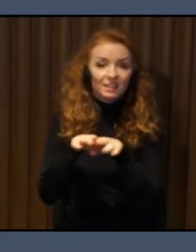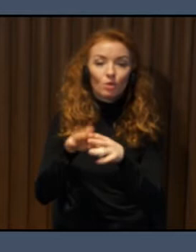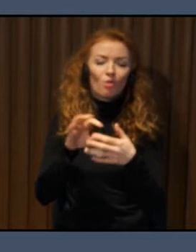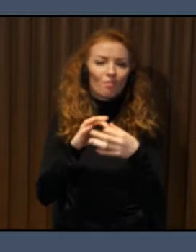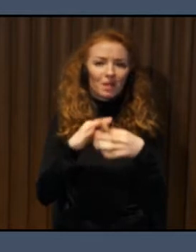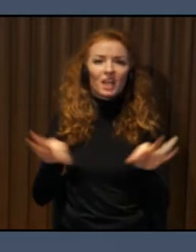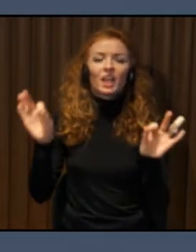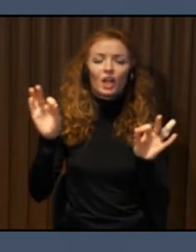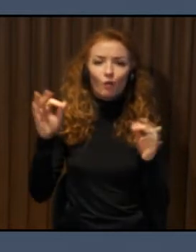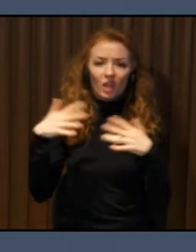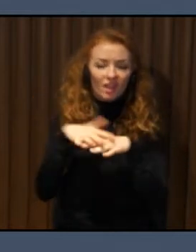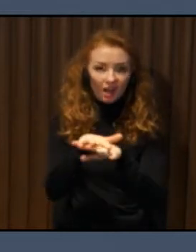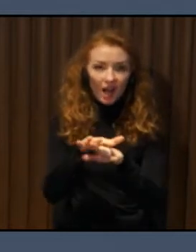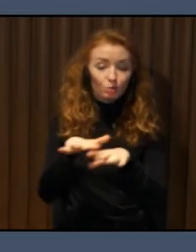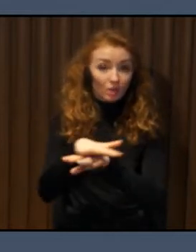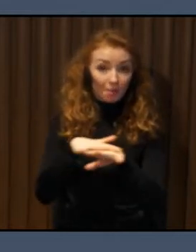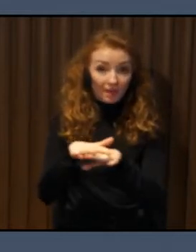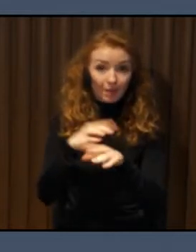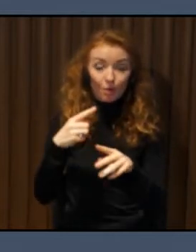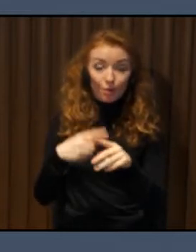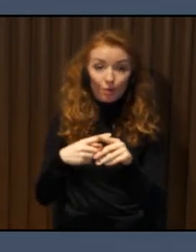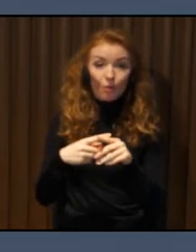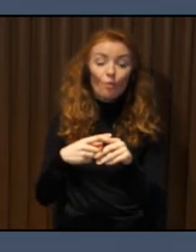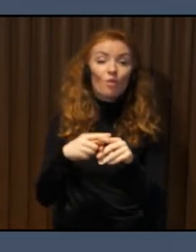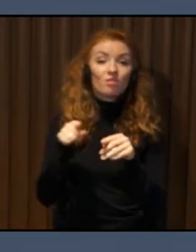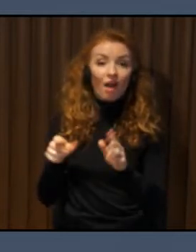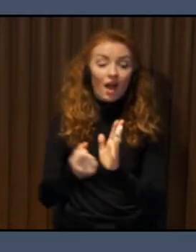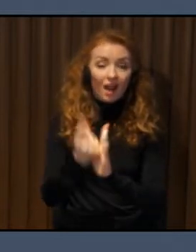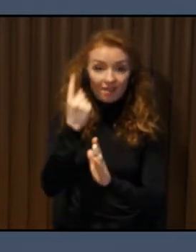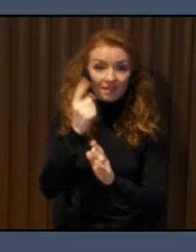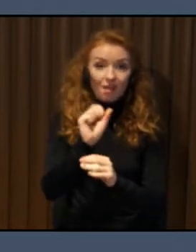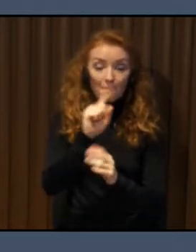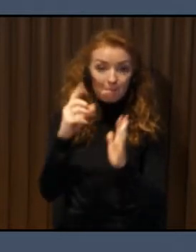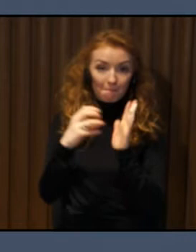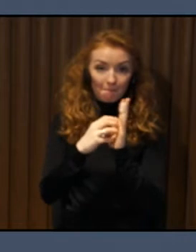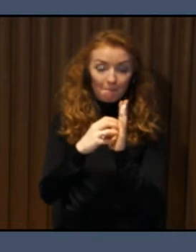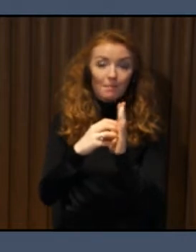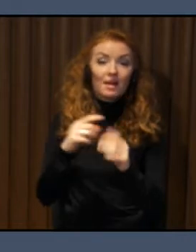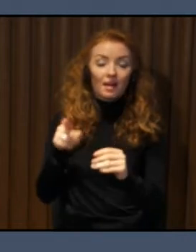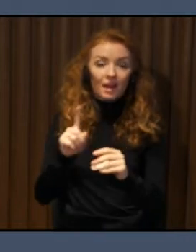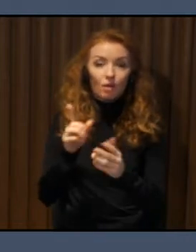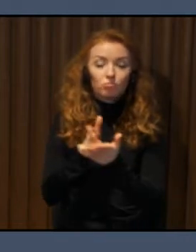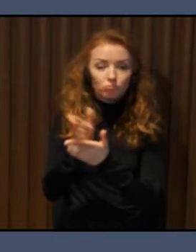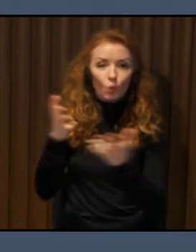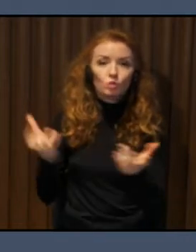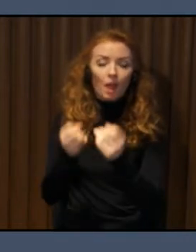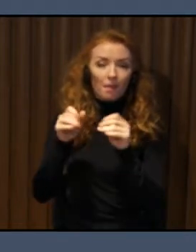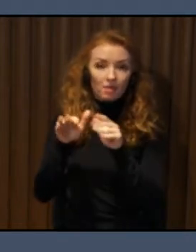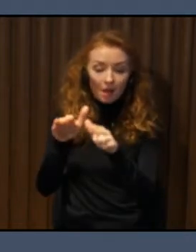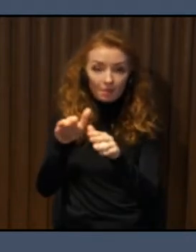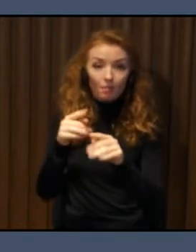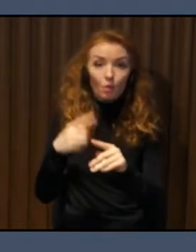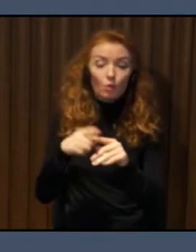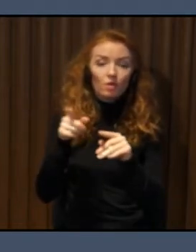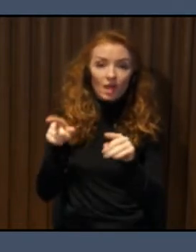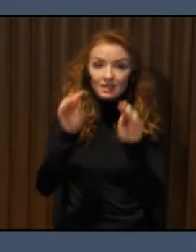inhabitants are people with disabilities. So it is important to organize the